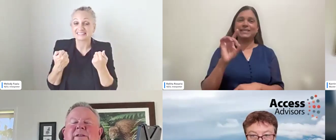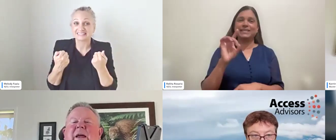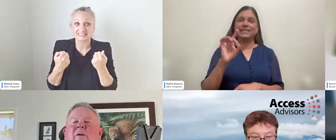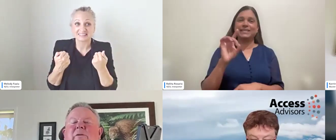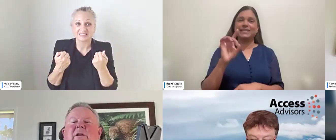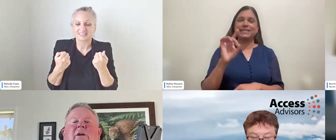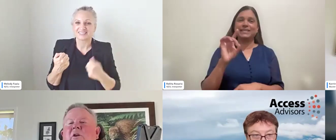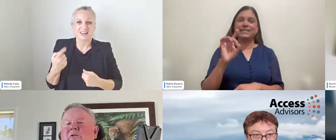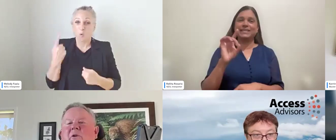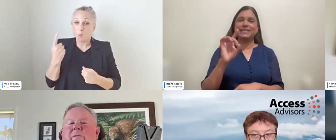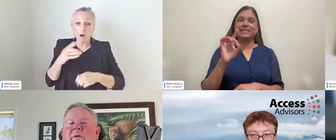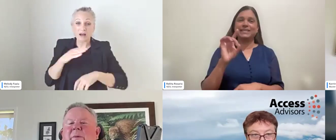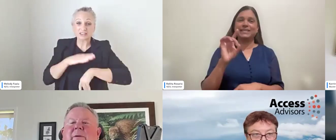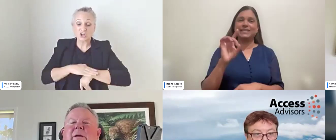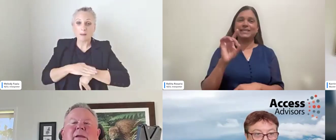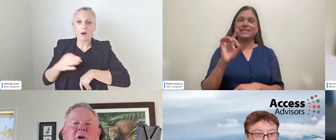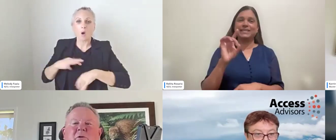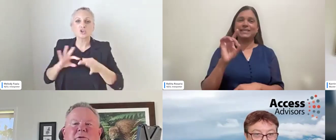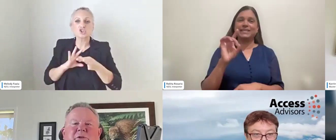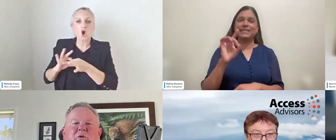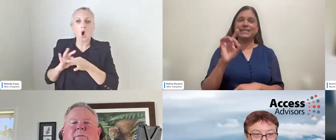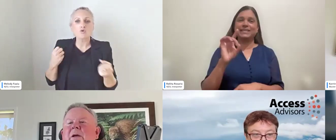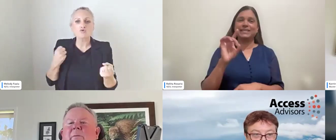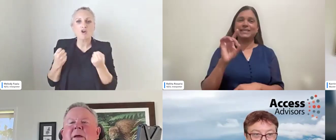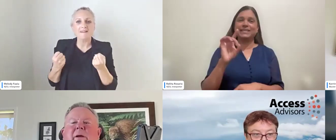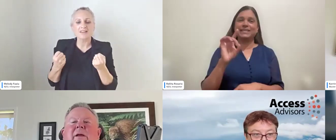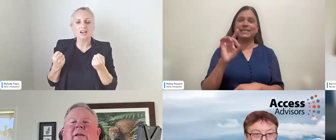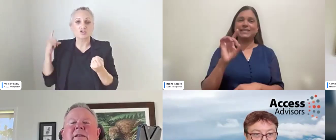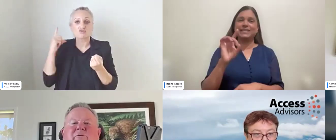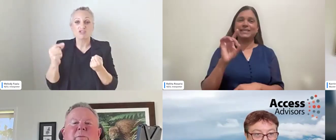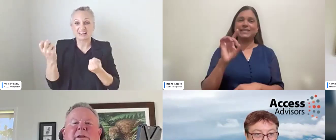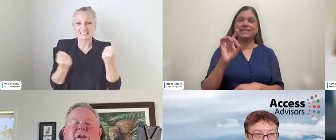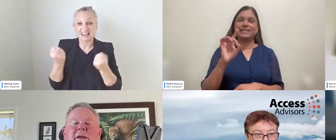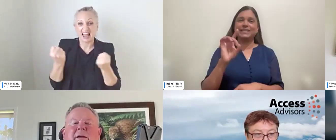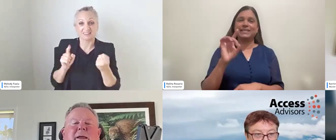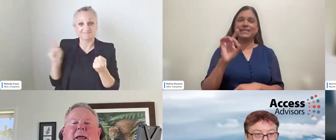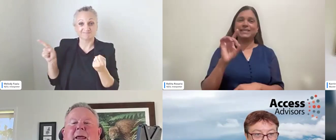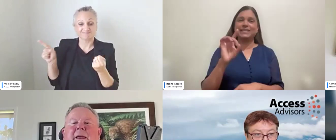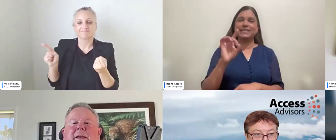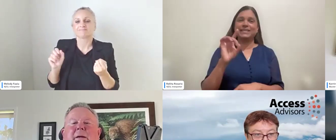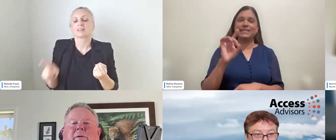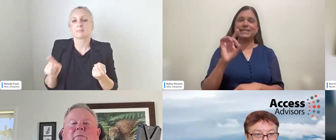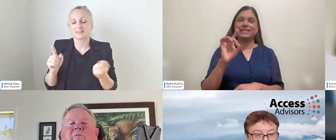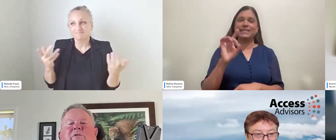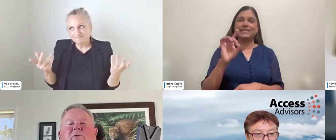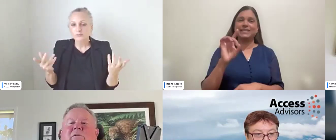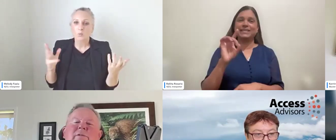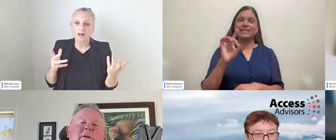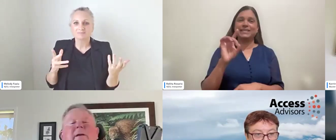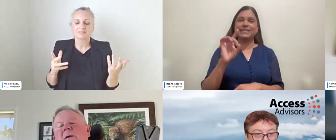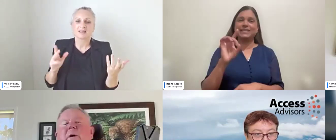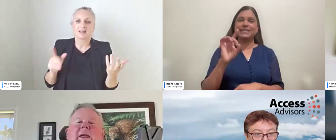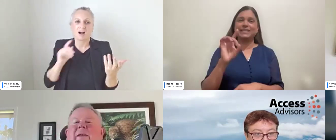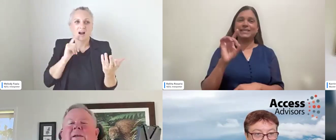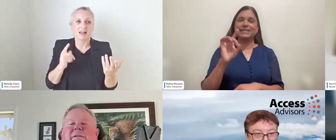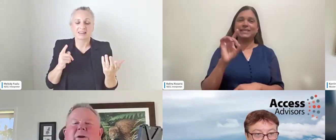race car, I was co-driving. But cut a long story short, yeah, I'm now a tetraplegic and can move my shoulders